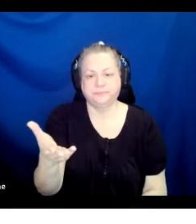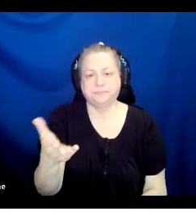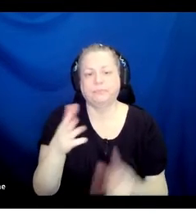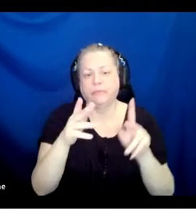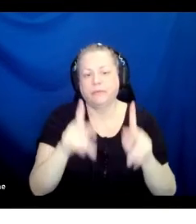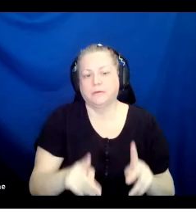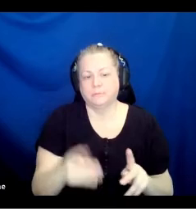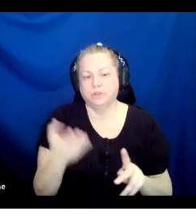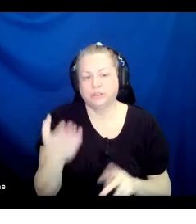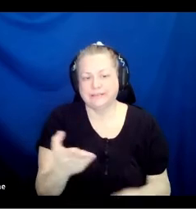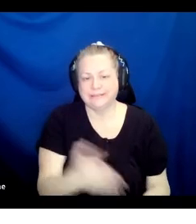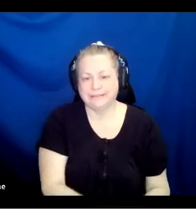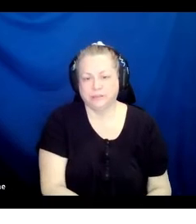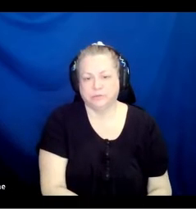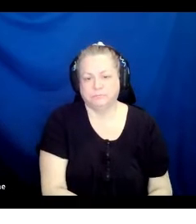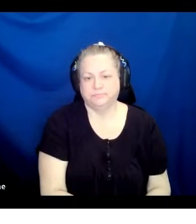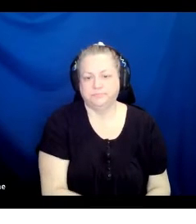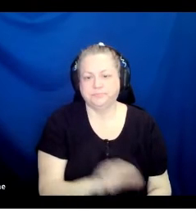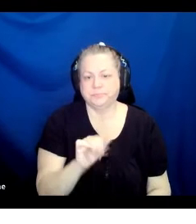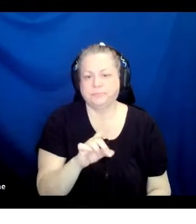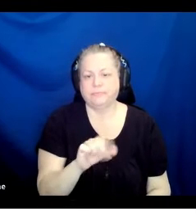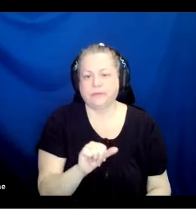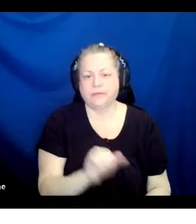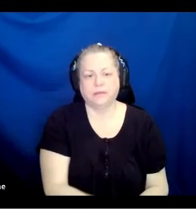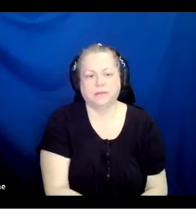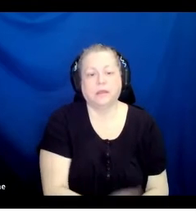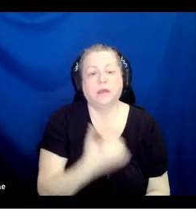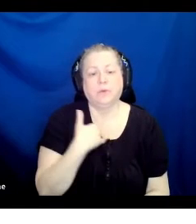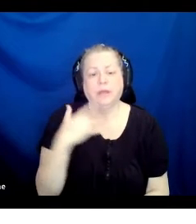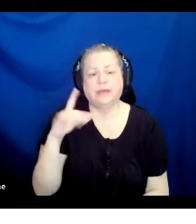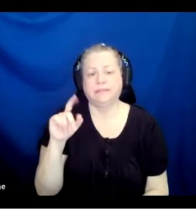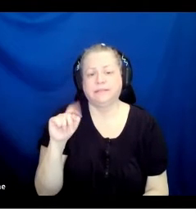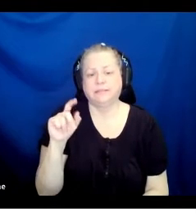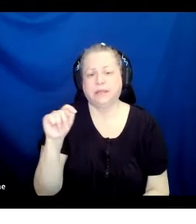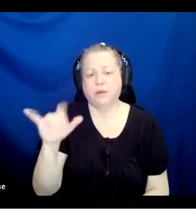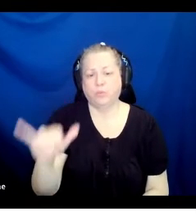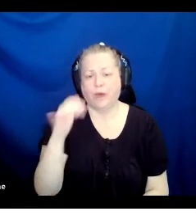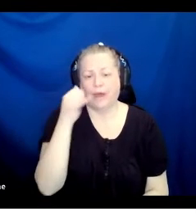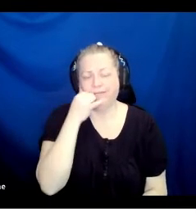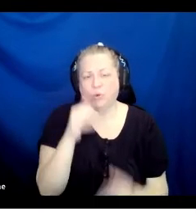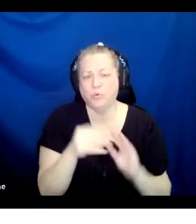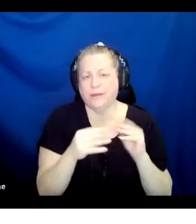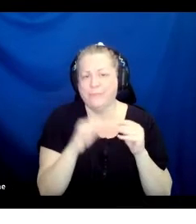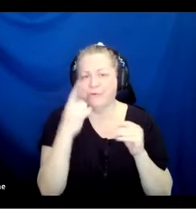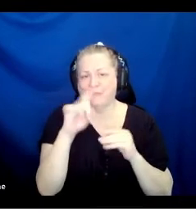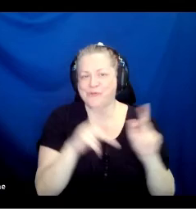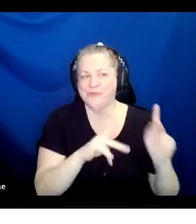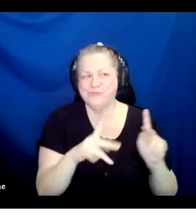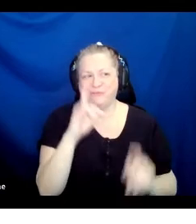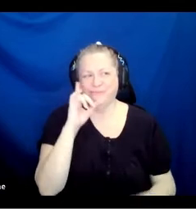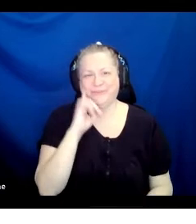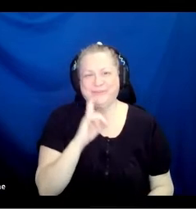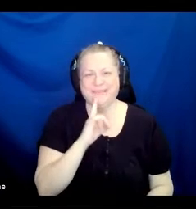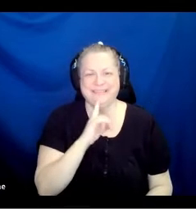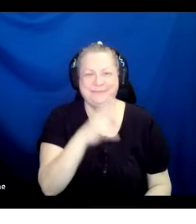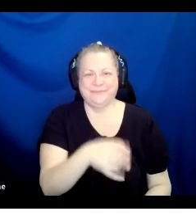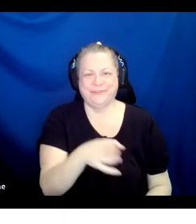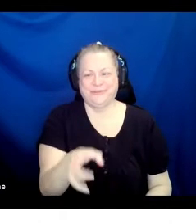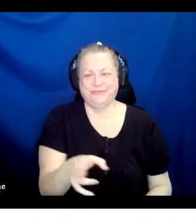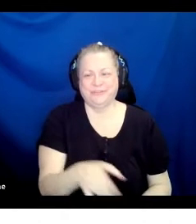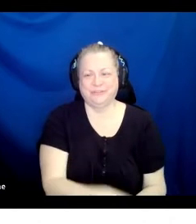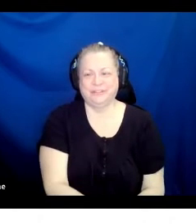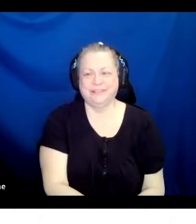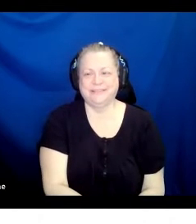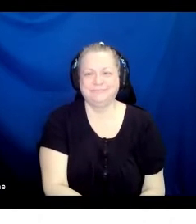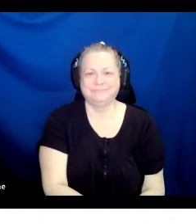this slide. We also have a TTY TTD phone number for members who are deaf and hard of hearing.